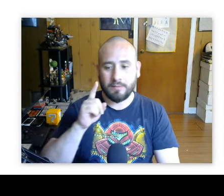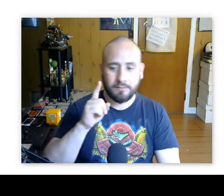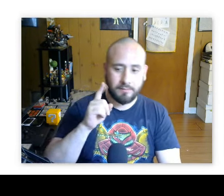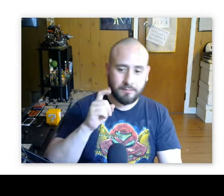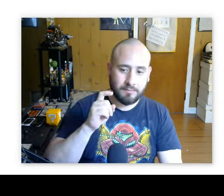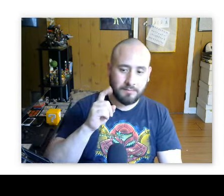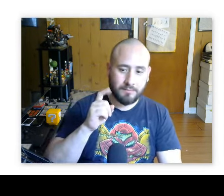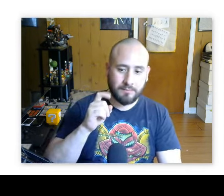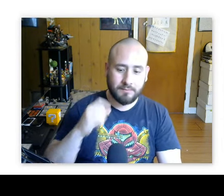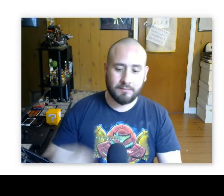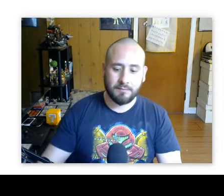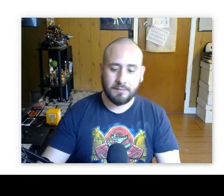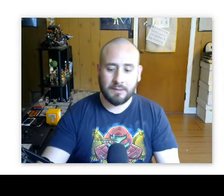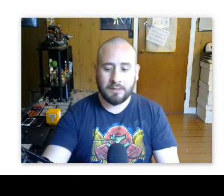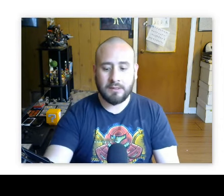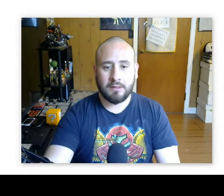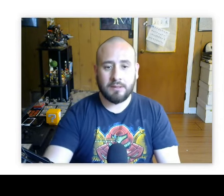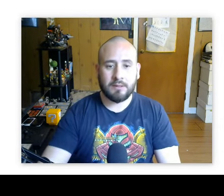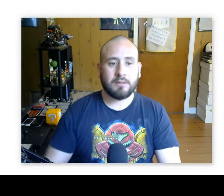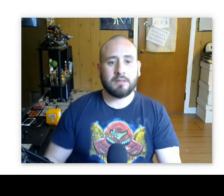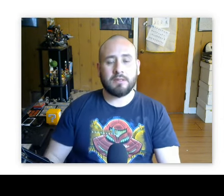Or